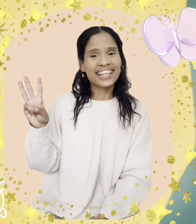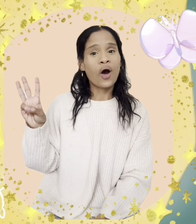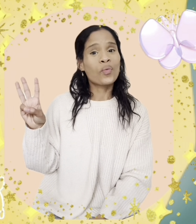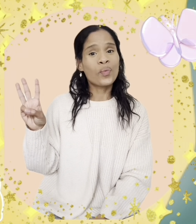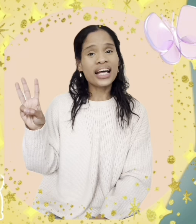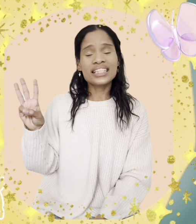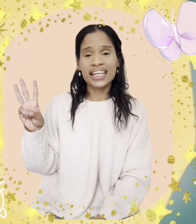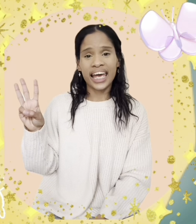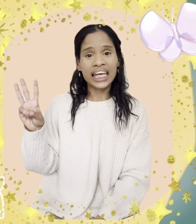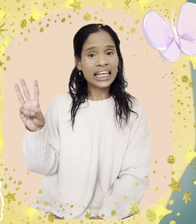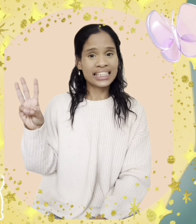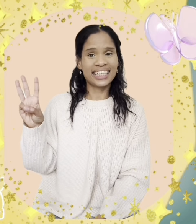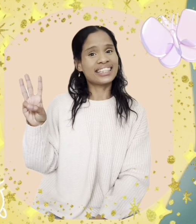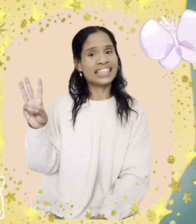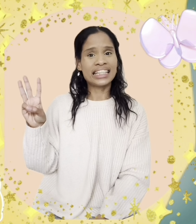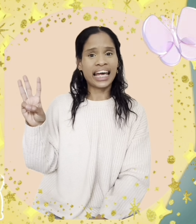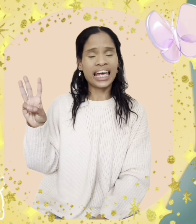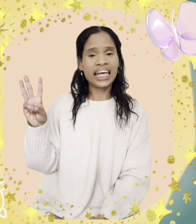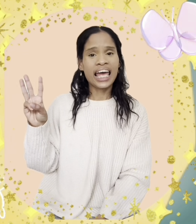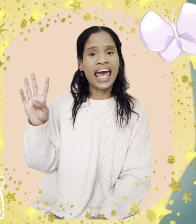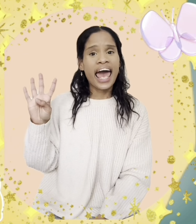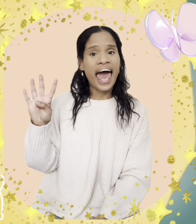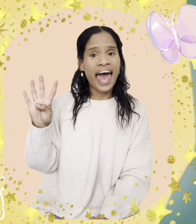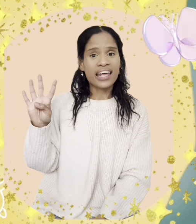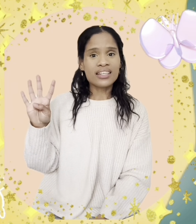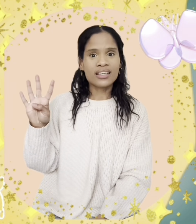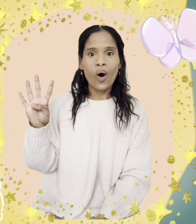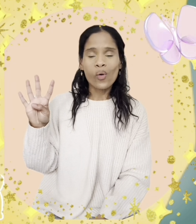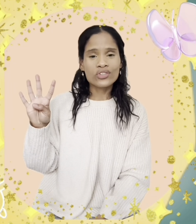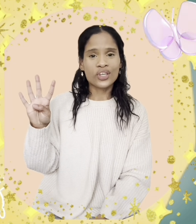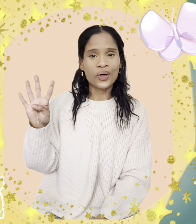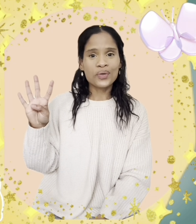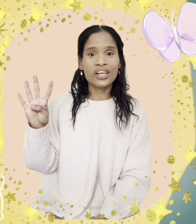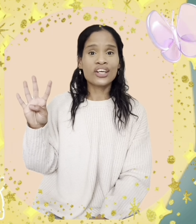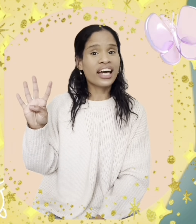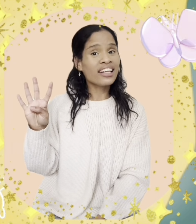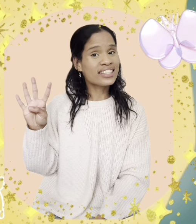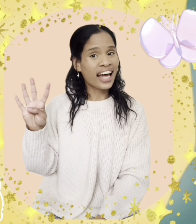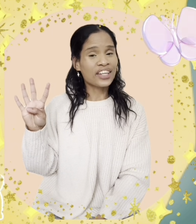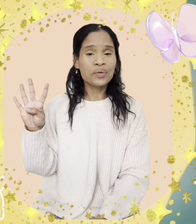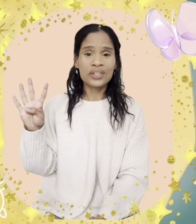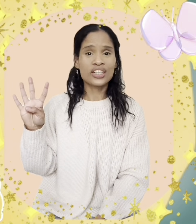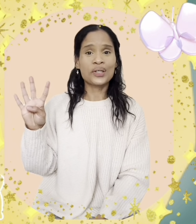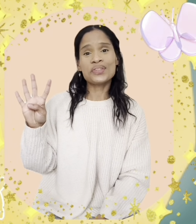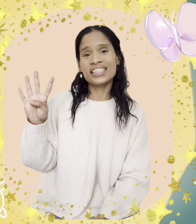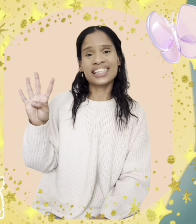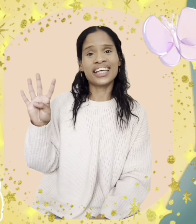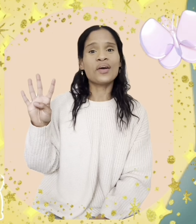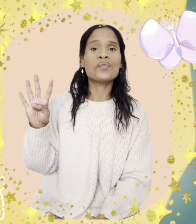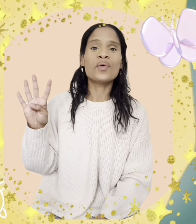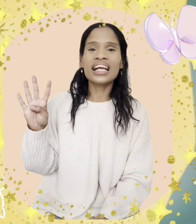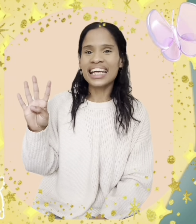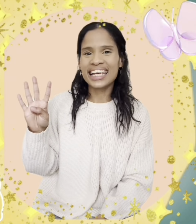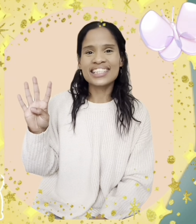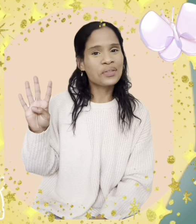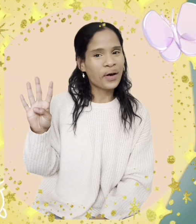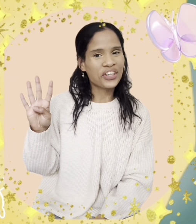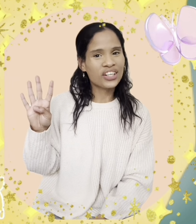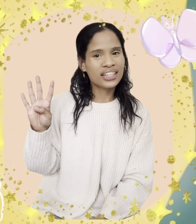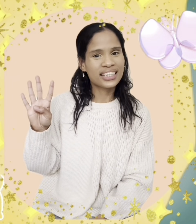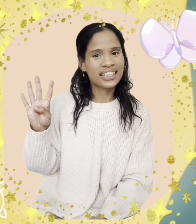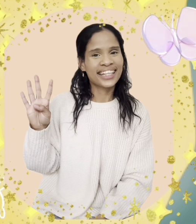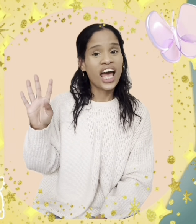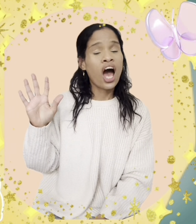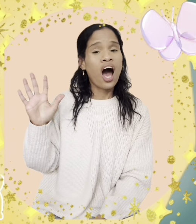Next, what day is it today? And also look outside the window to see what is the